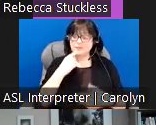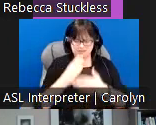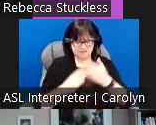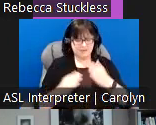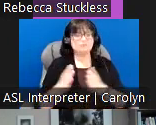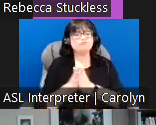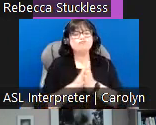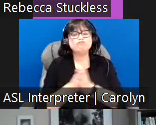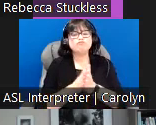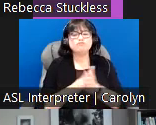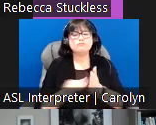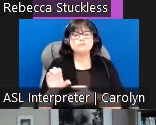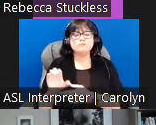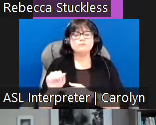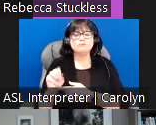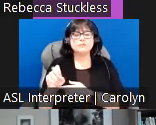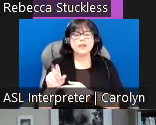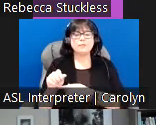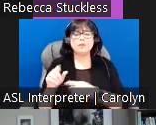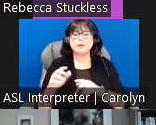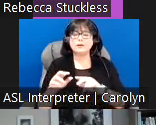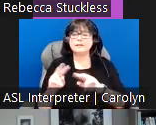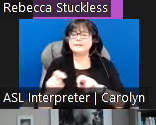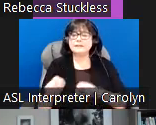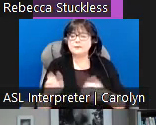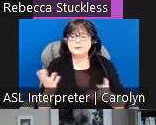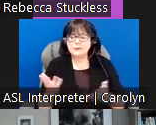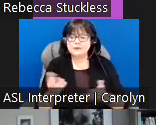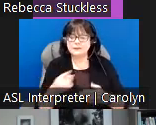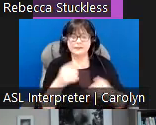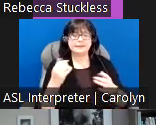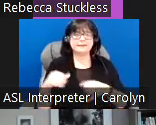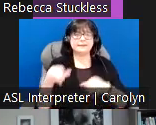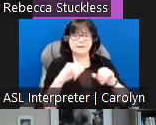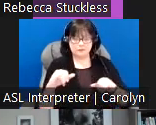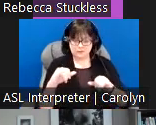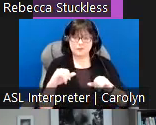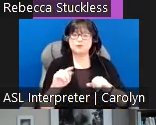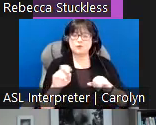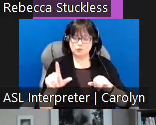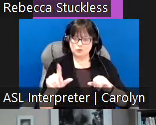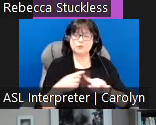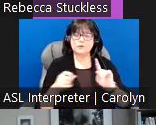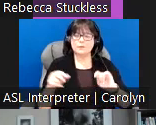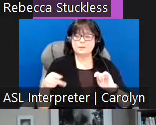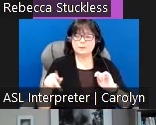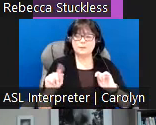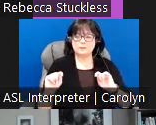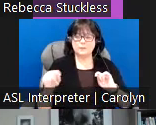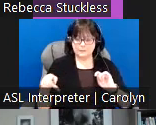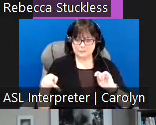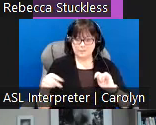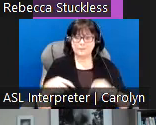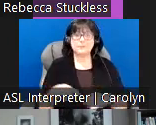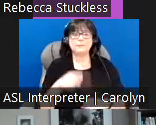about. It's a standardized diagnostic tool by PTP. It's for the